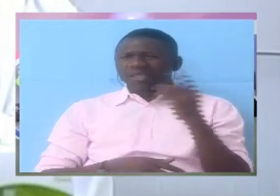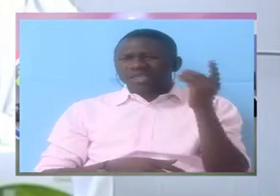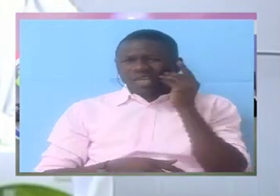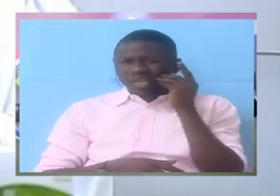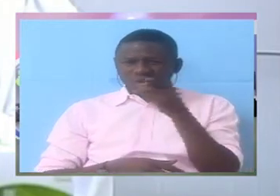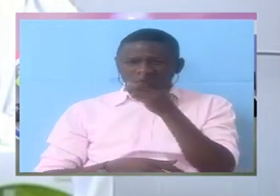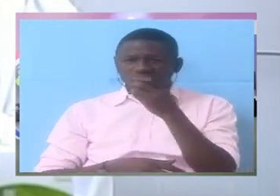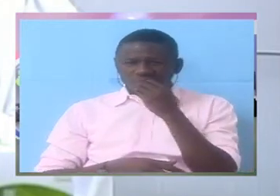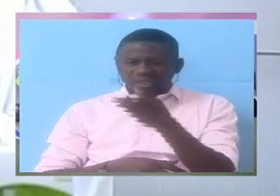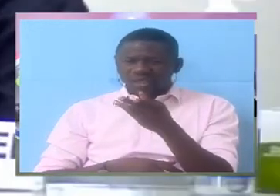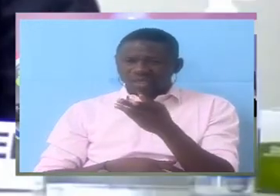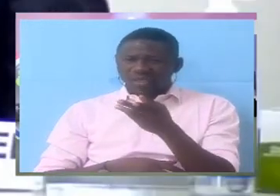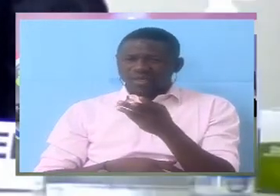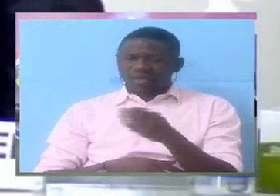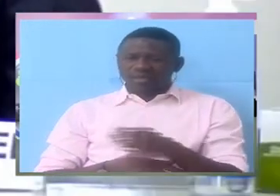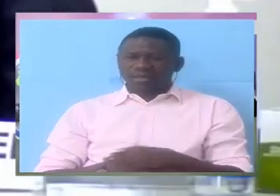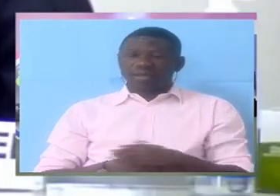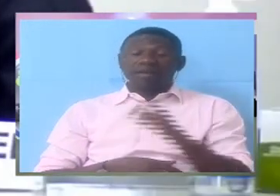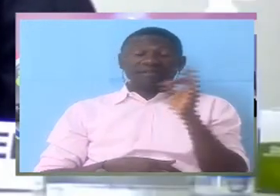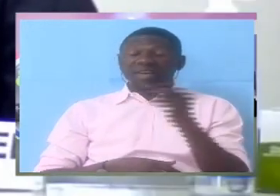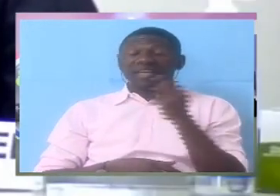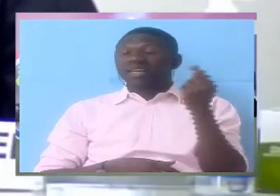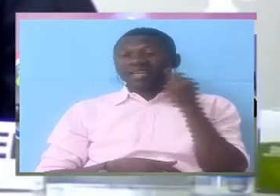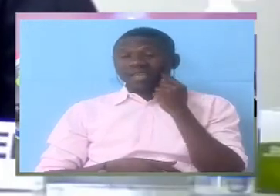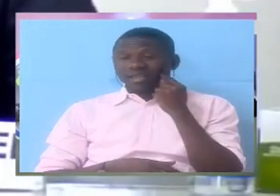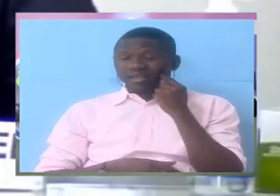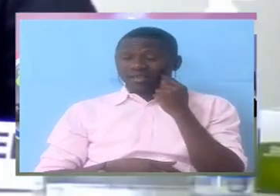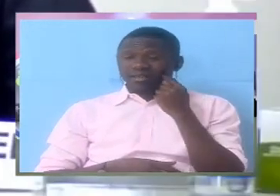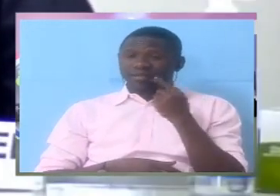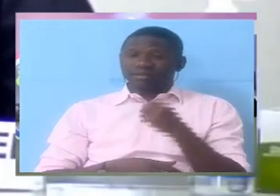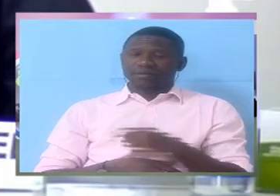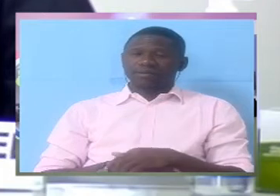you suggesting that Samsidin Sar participated in the coup?